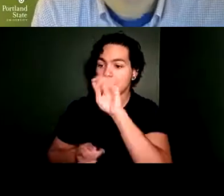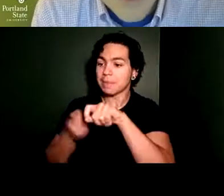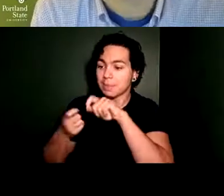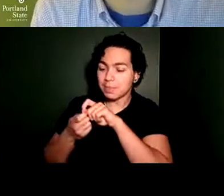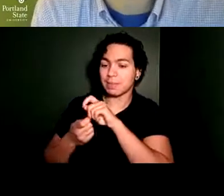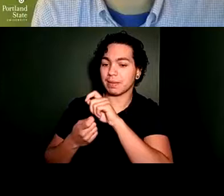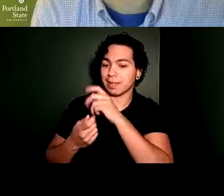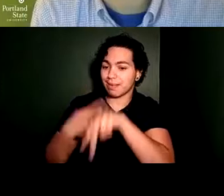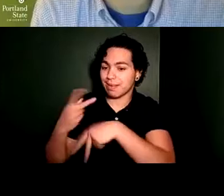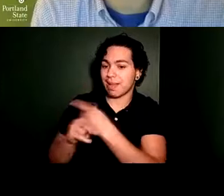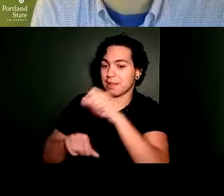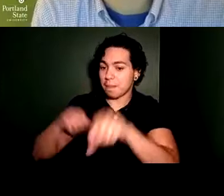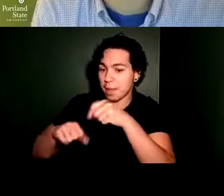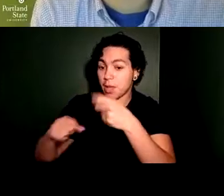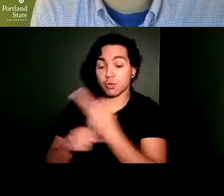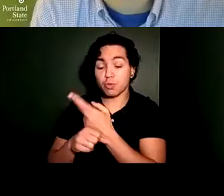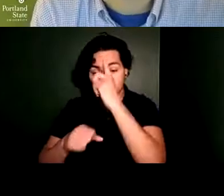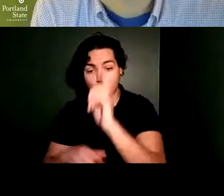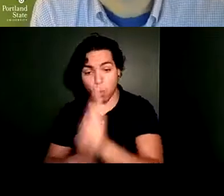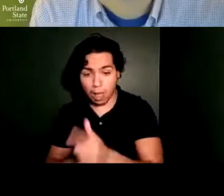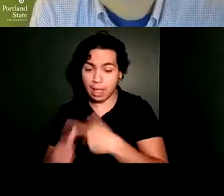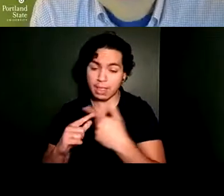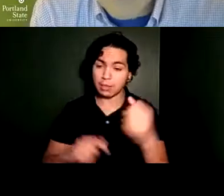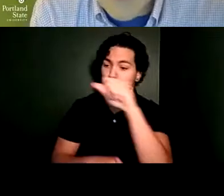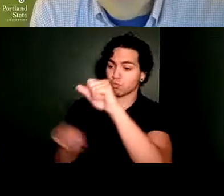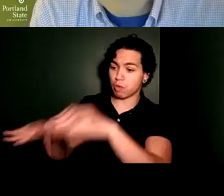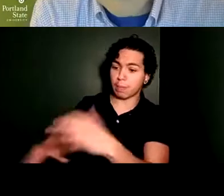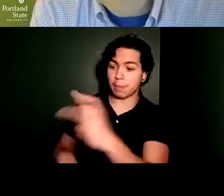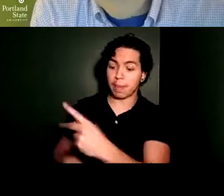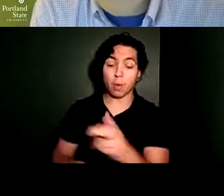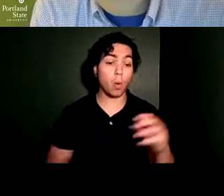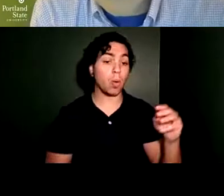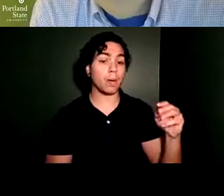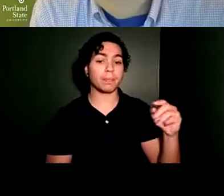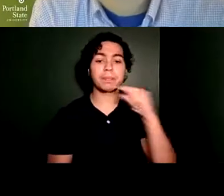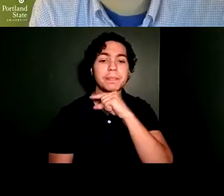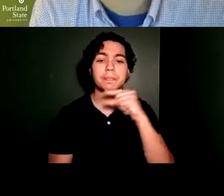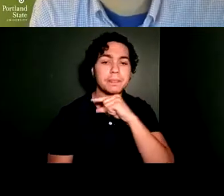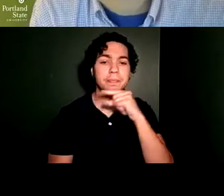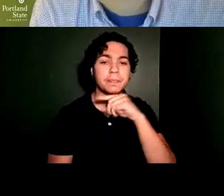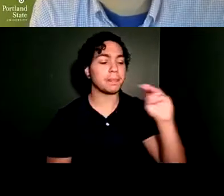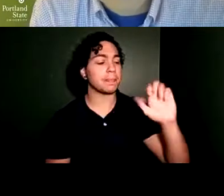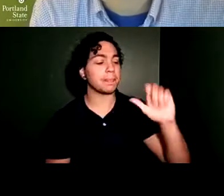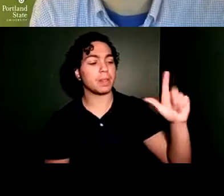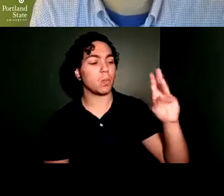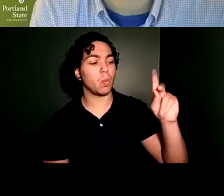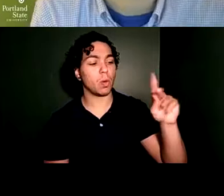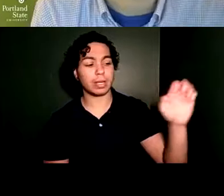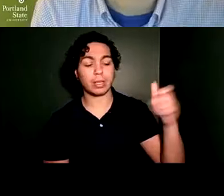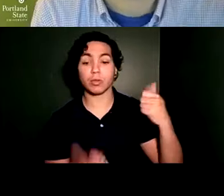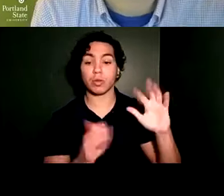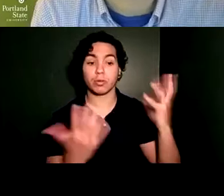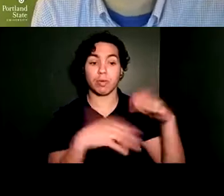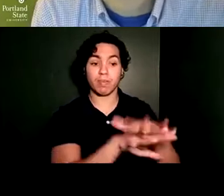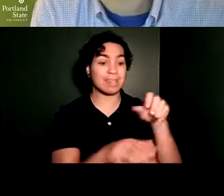you use it for a time and you come back. And then there's a couple of places like Milwaukee that are trying to integrate it into their system, having